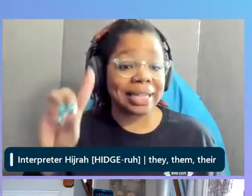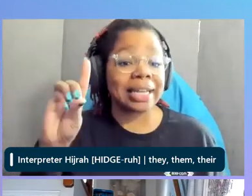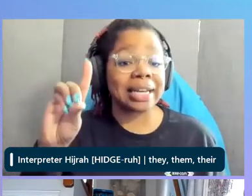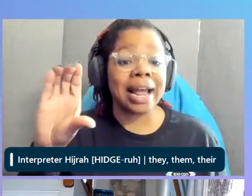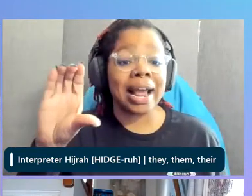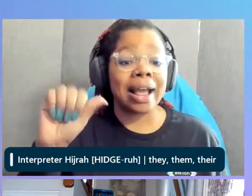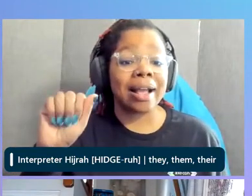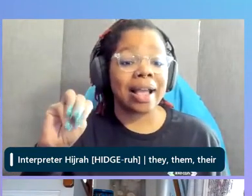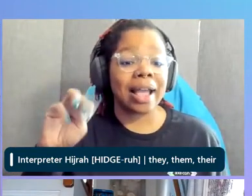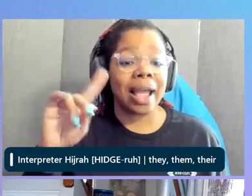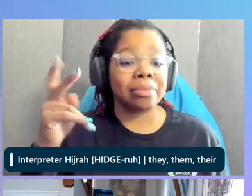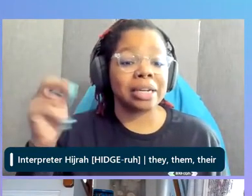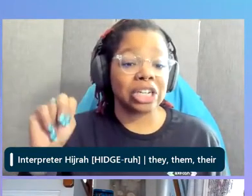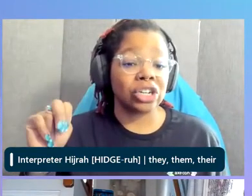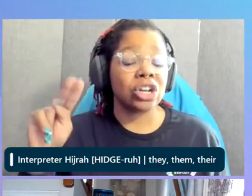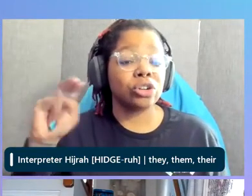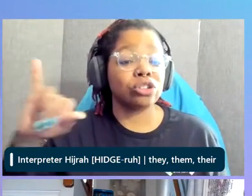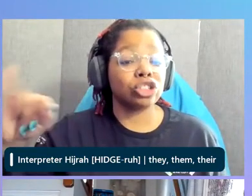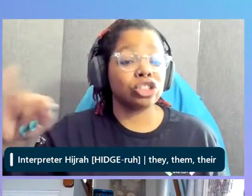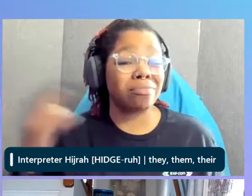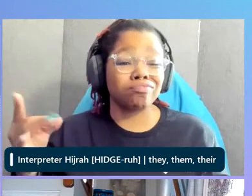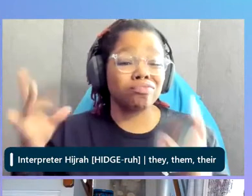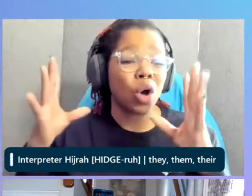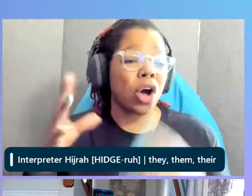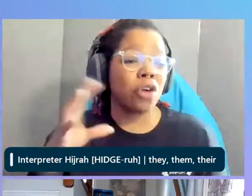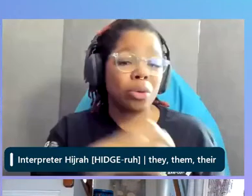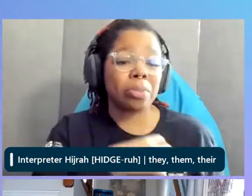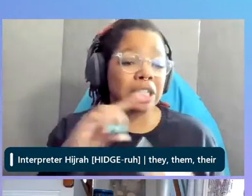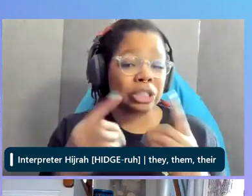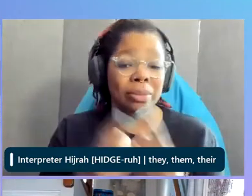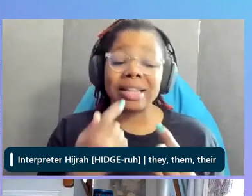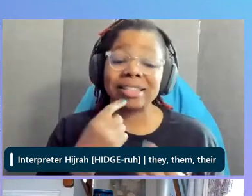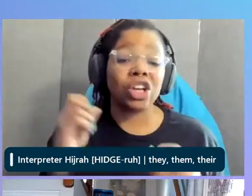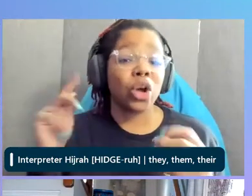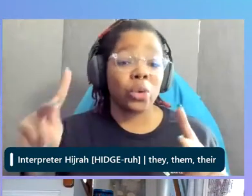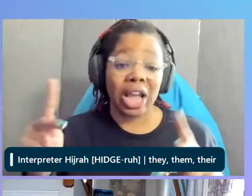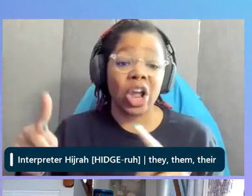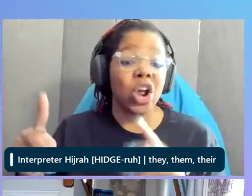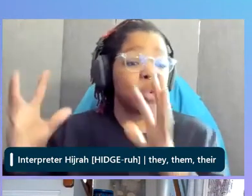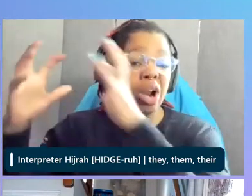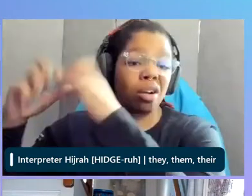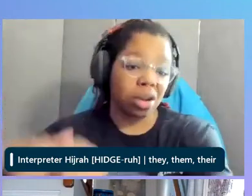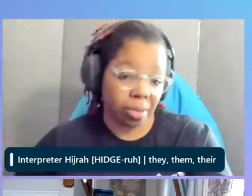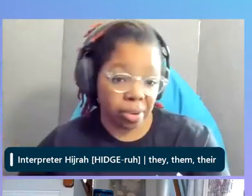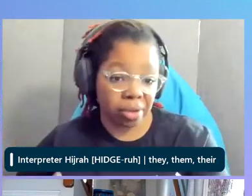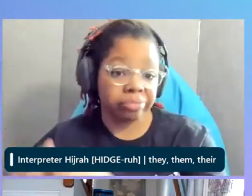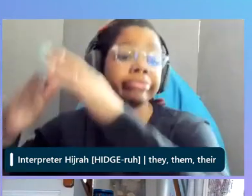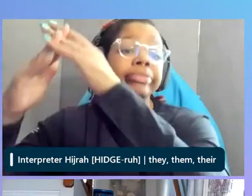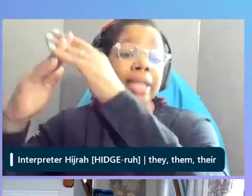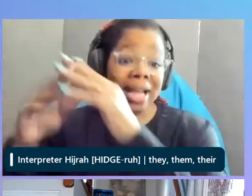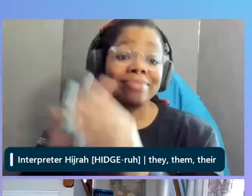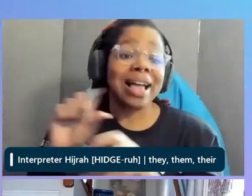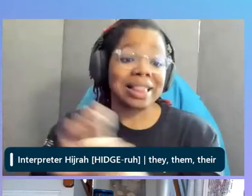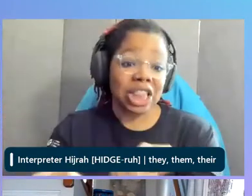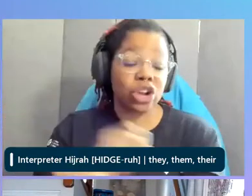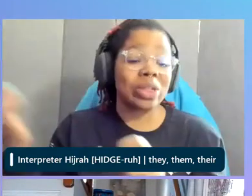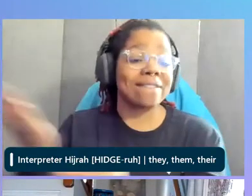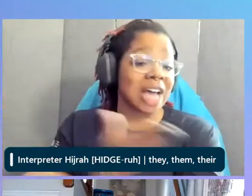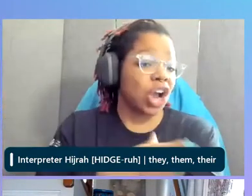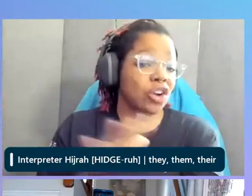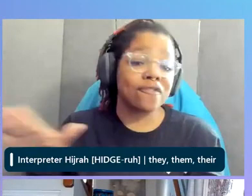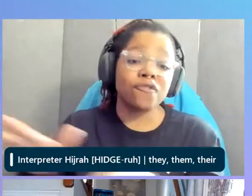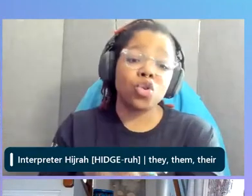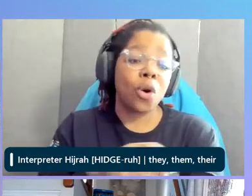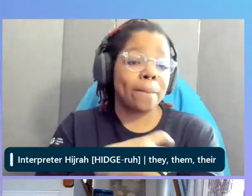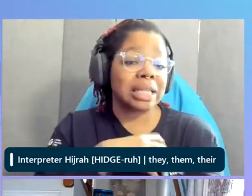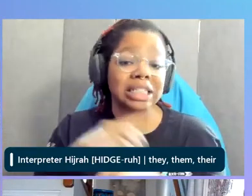police department that was so corrupt. They were like, okay, we're burning this to the ground and just starting over. They literally fired their entire police